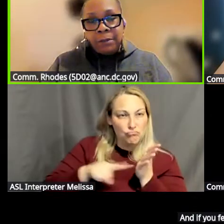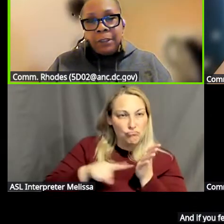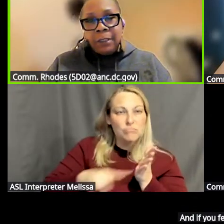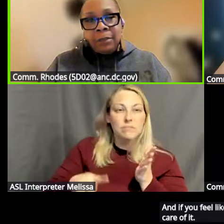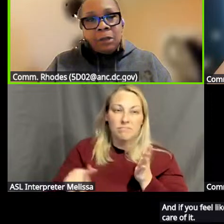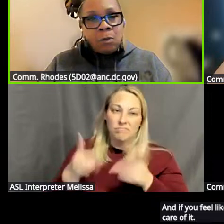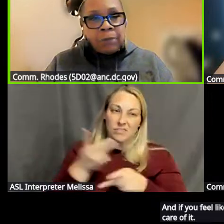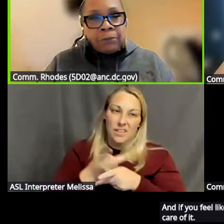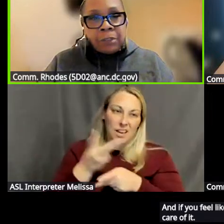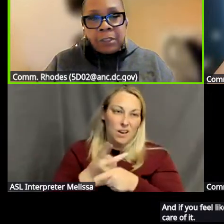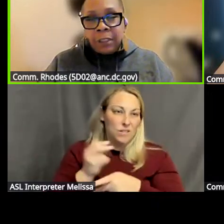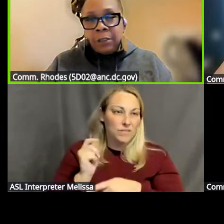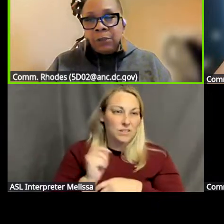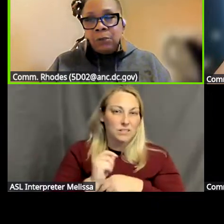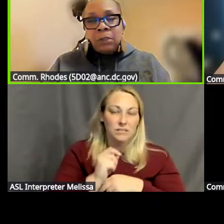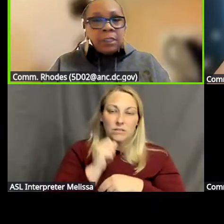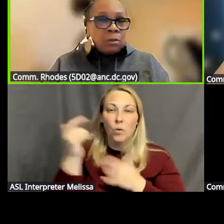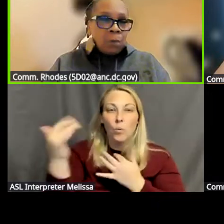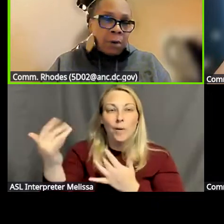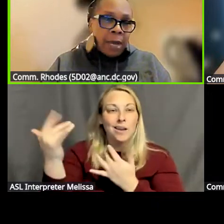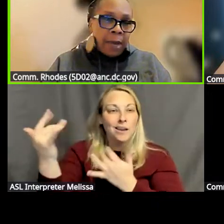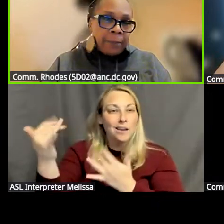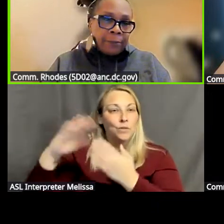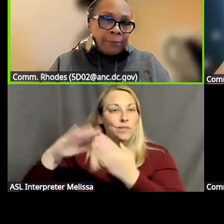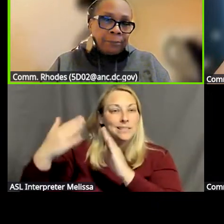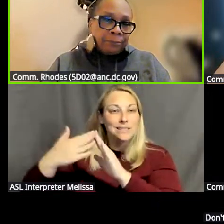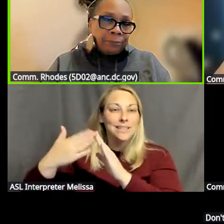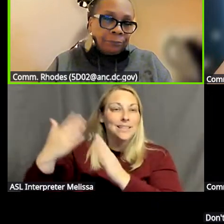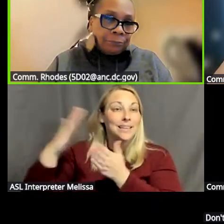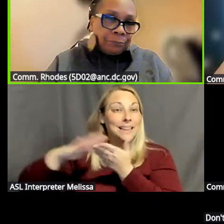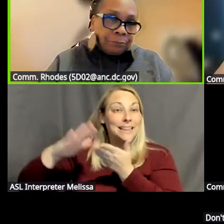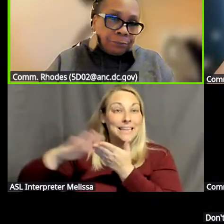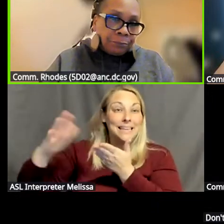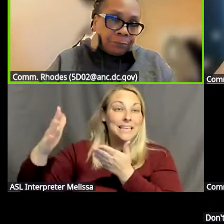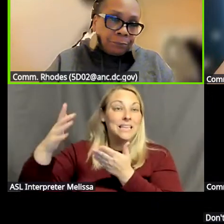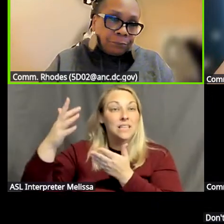it. Don't wait for the city to do it because it won't happen.